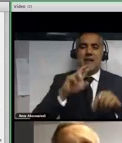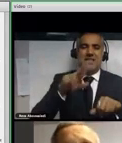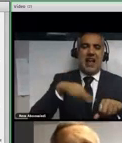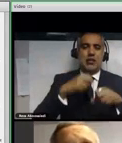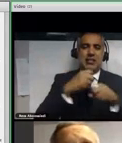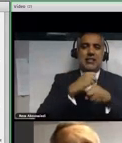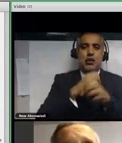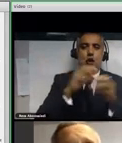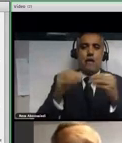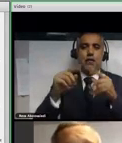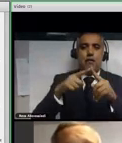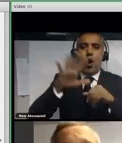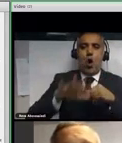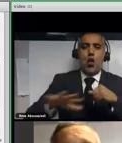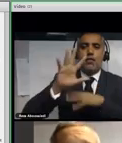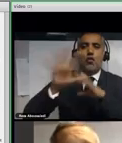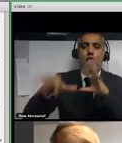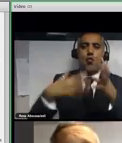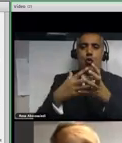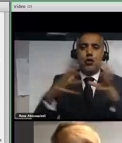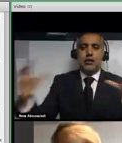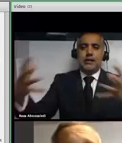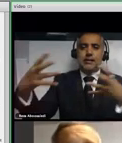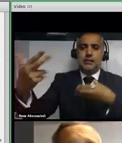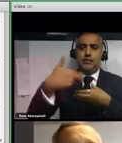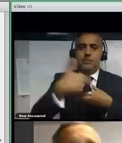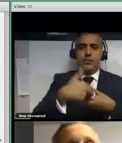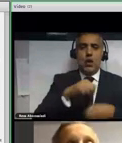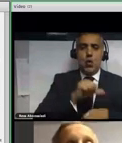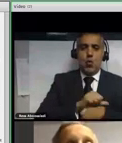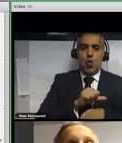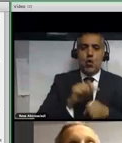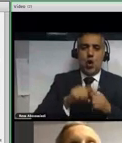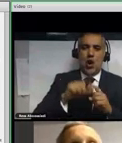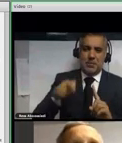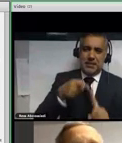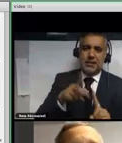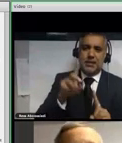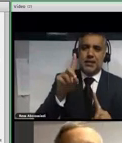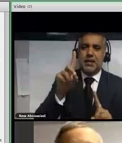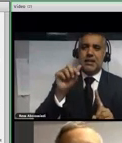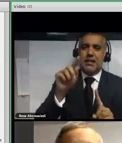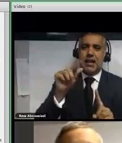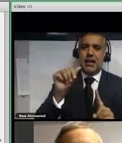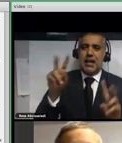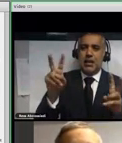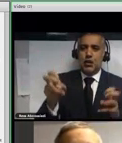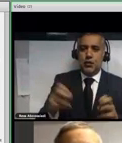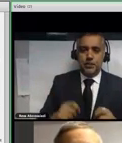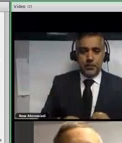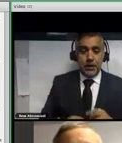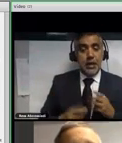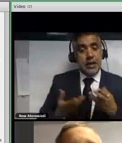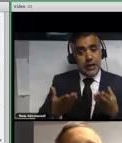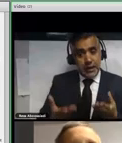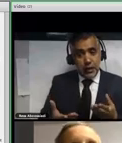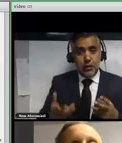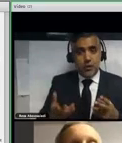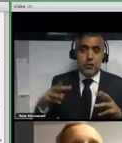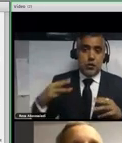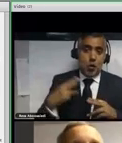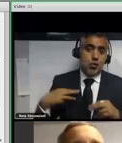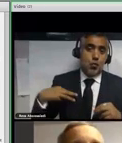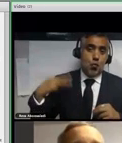around the world who are working together on a particular data issue. In this case, it was called the Washington